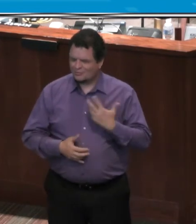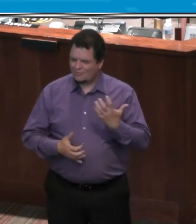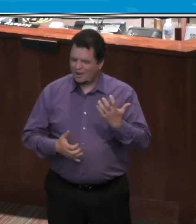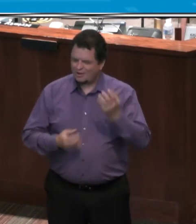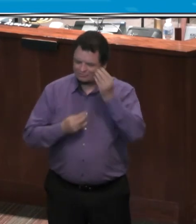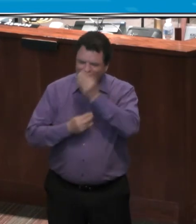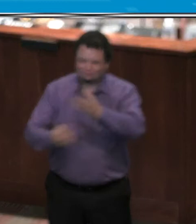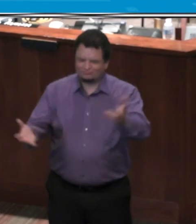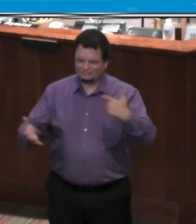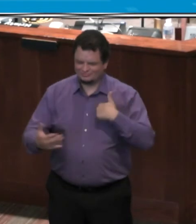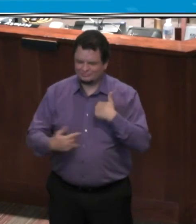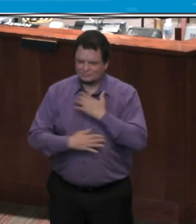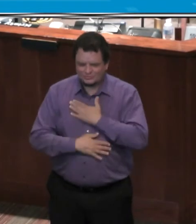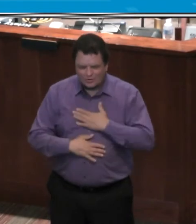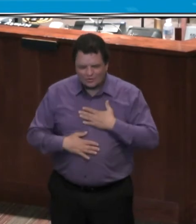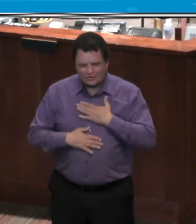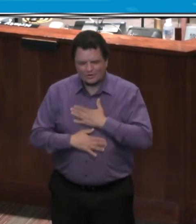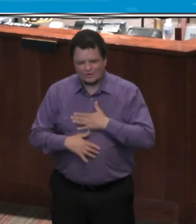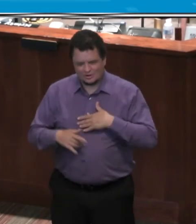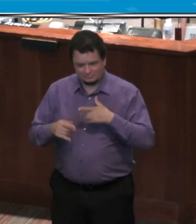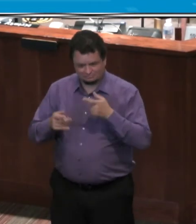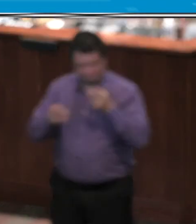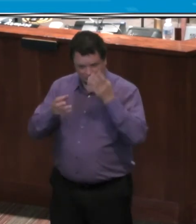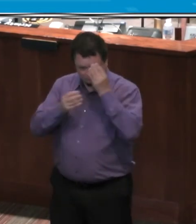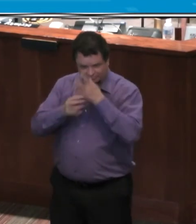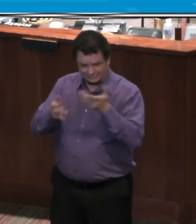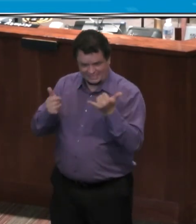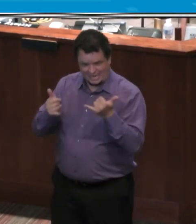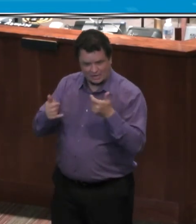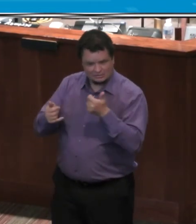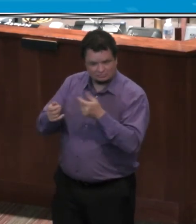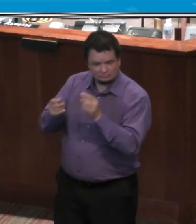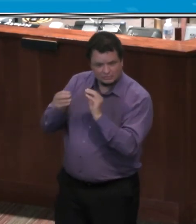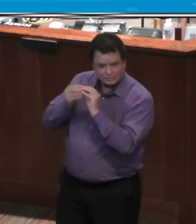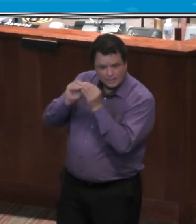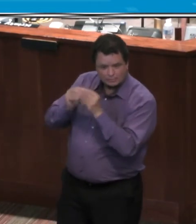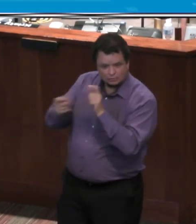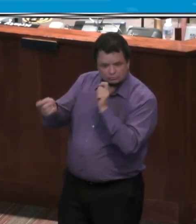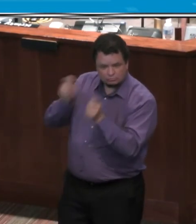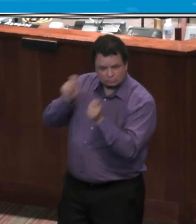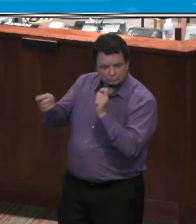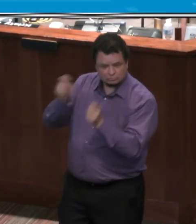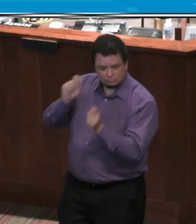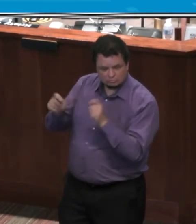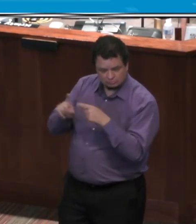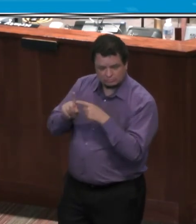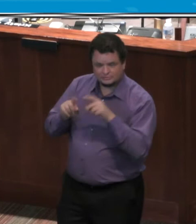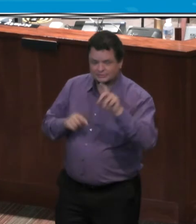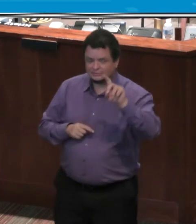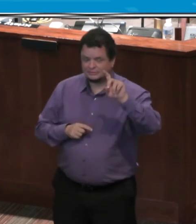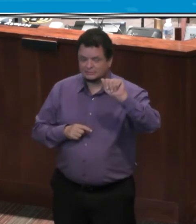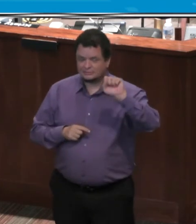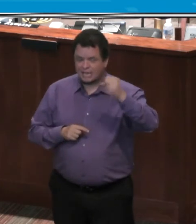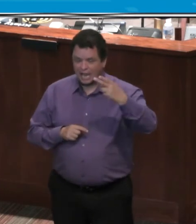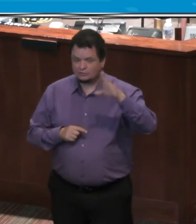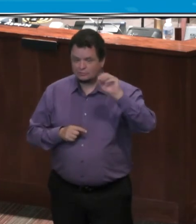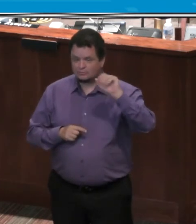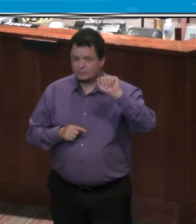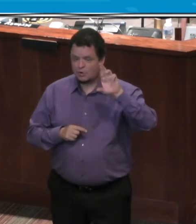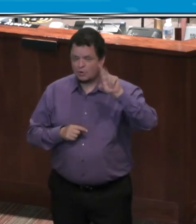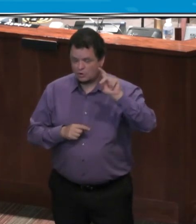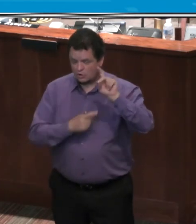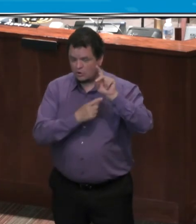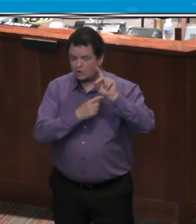just introduced the third major release of the dashboard, and thanks to everybody not only in the data and analytics office, but also communications, communicable